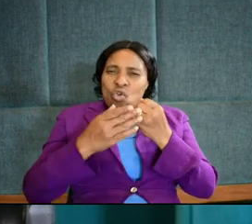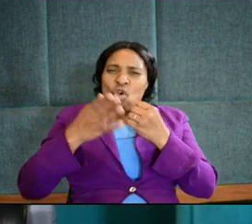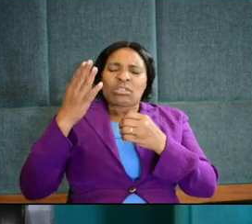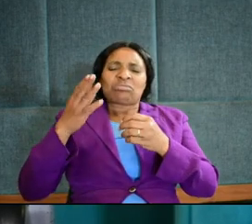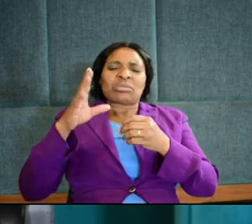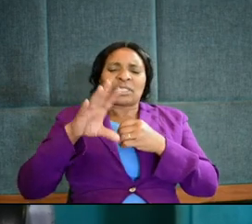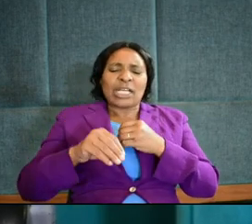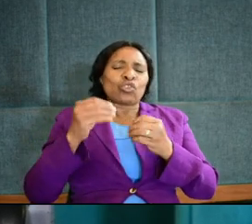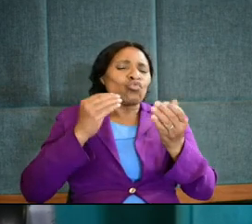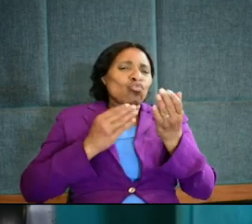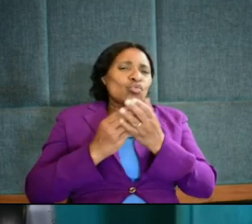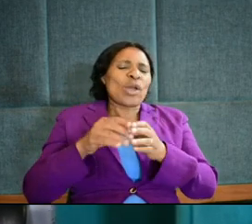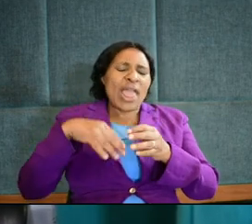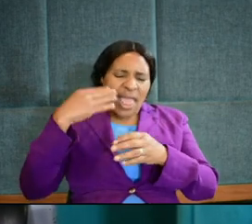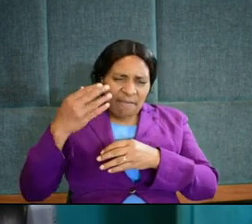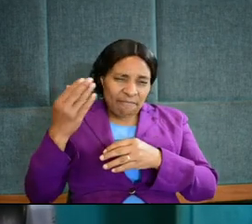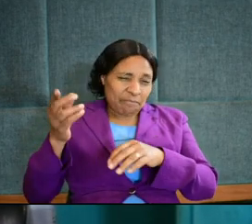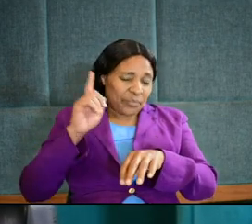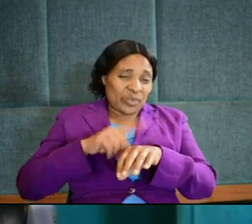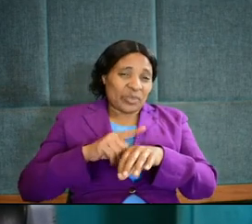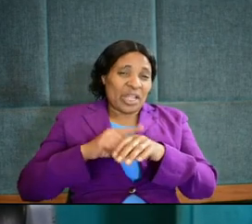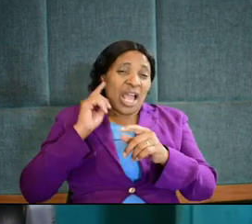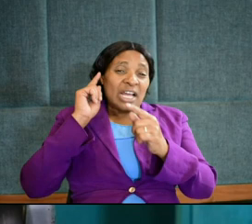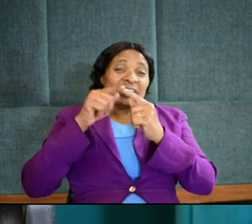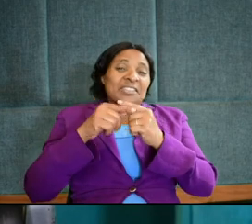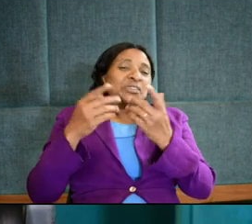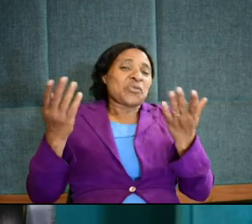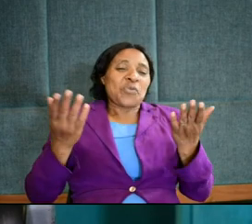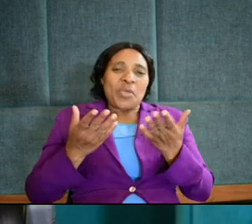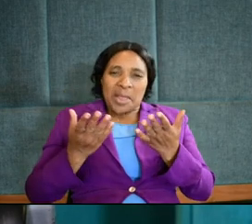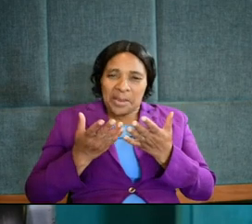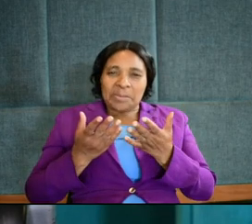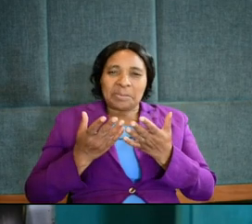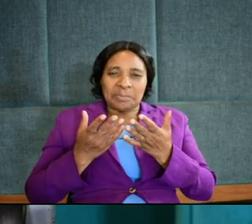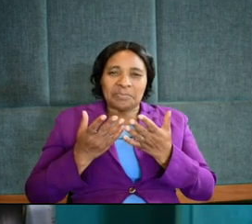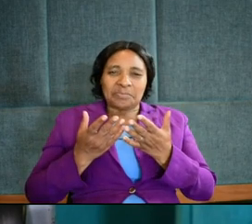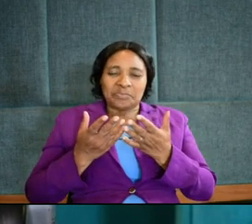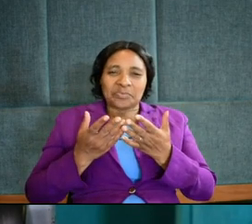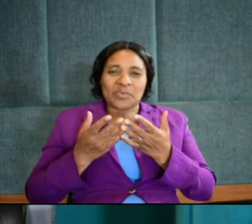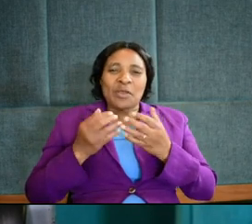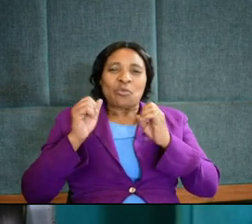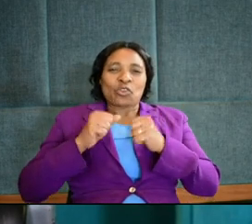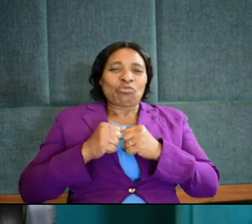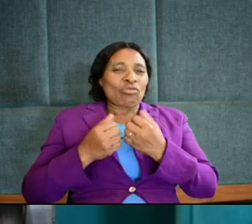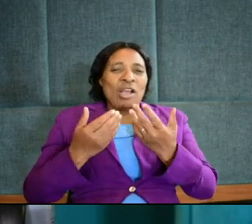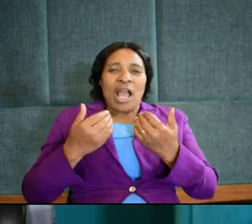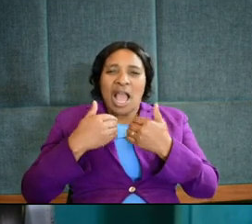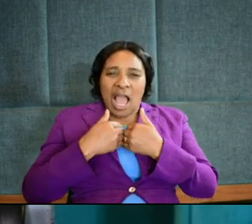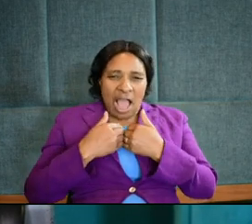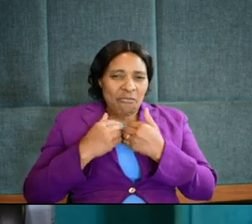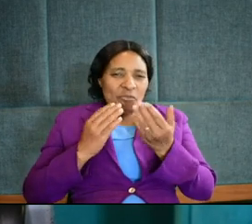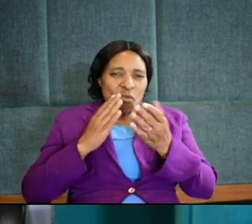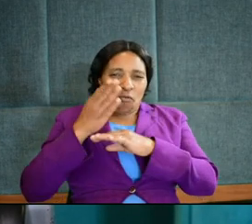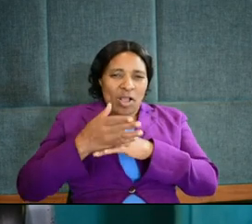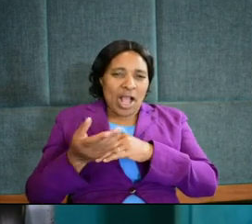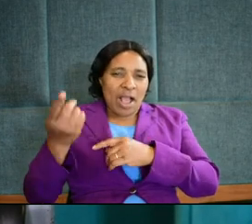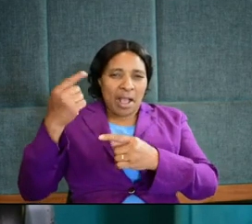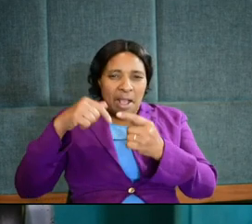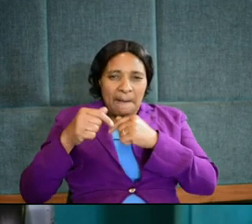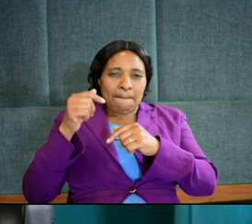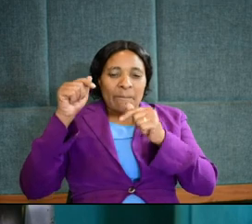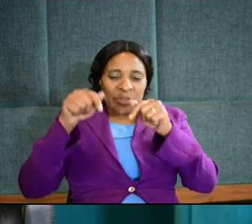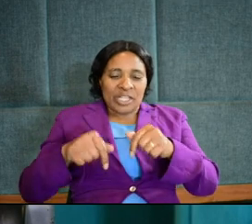time until the time, until the point where you yield totally and overcome this.